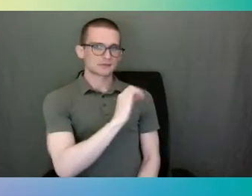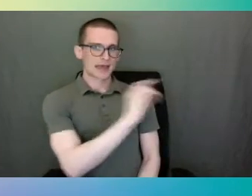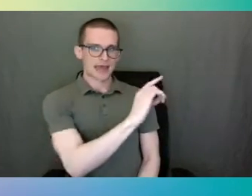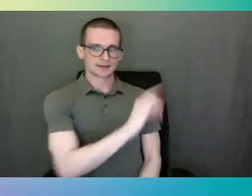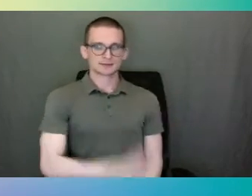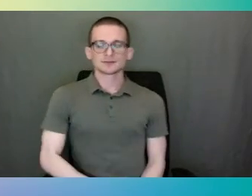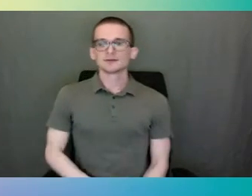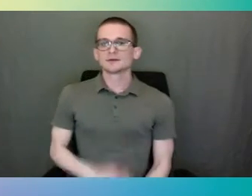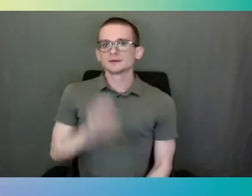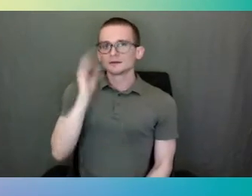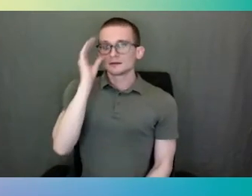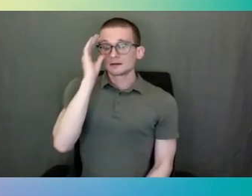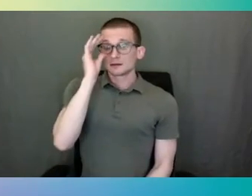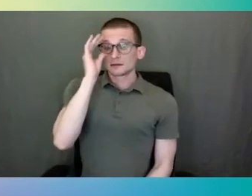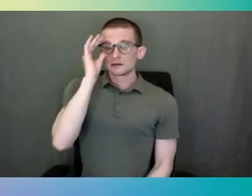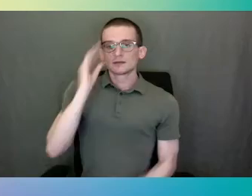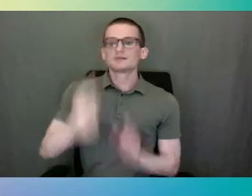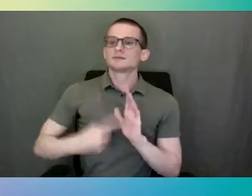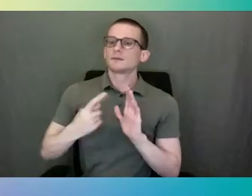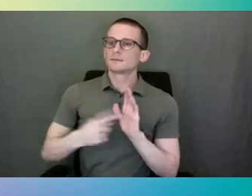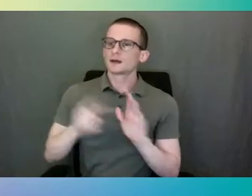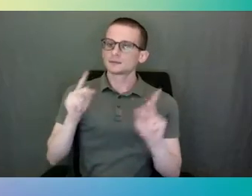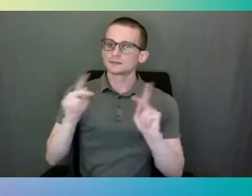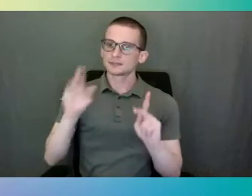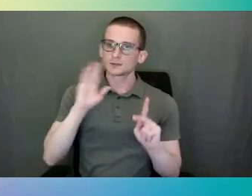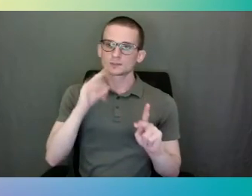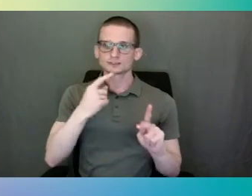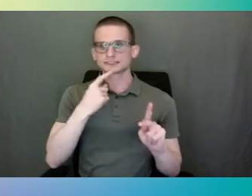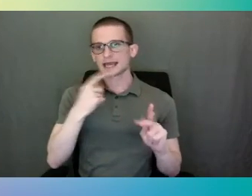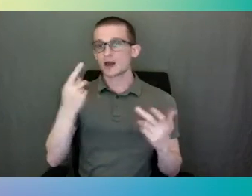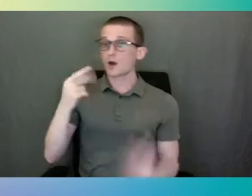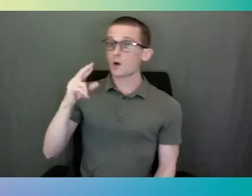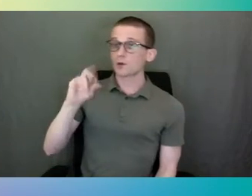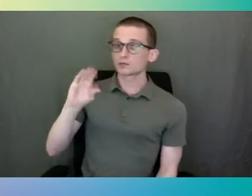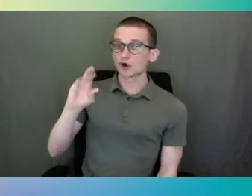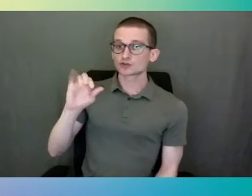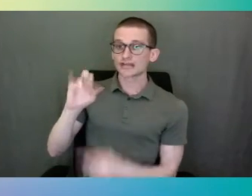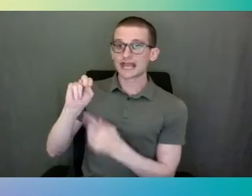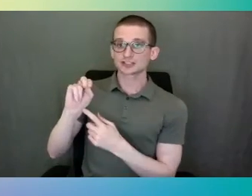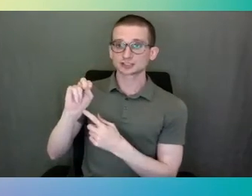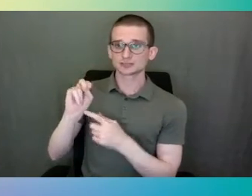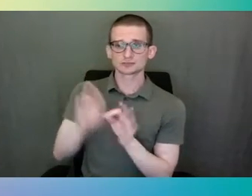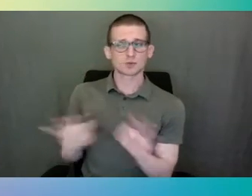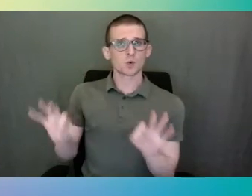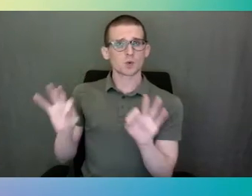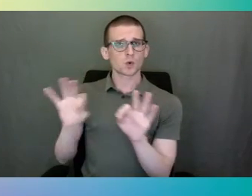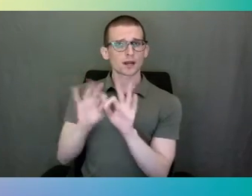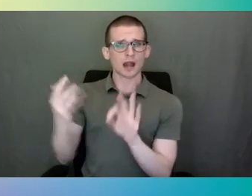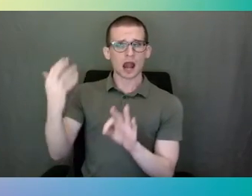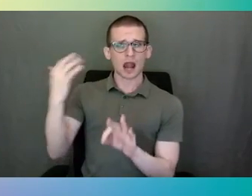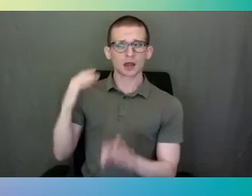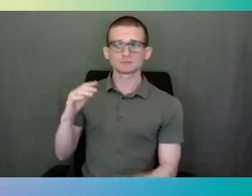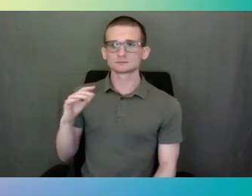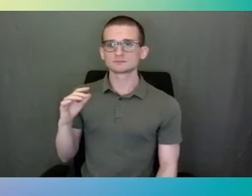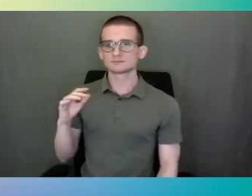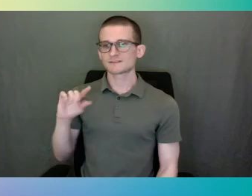There's sometimes people will say procreation was important in the first century. That's not necessarily